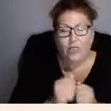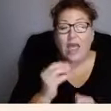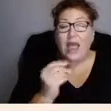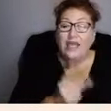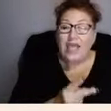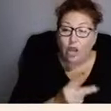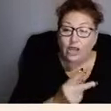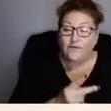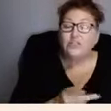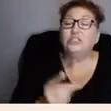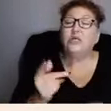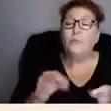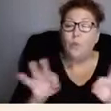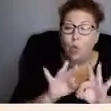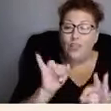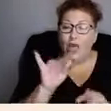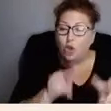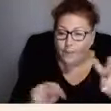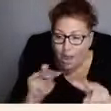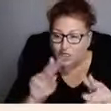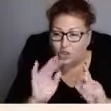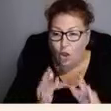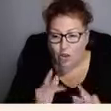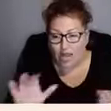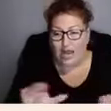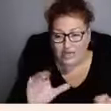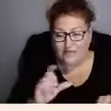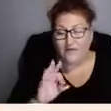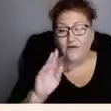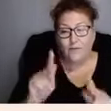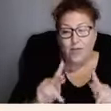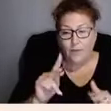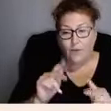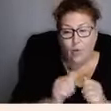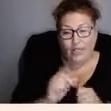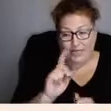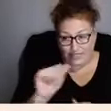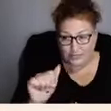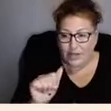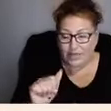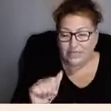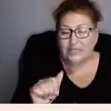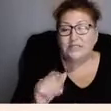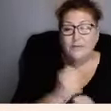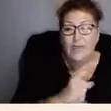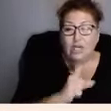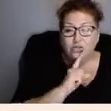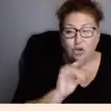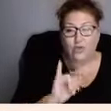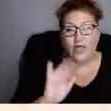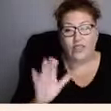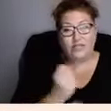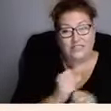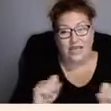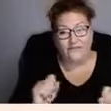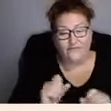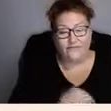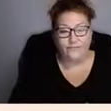you monitor the online activity of individuals with disabilities to ensure their safety and well-being.